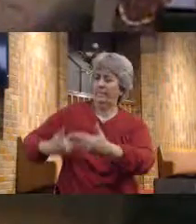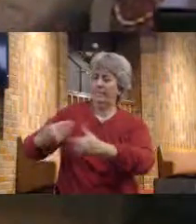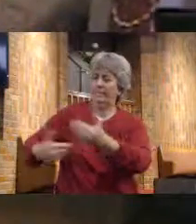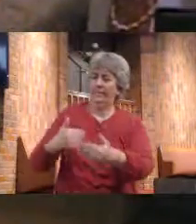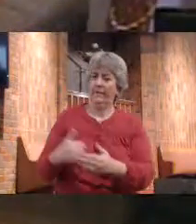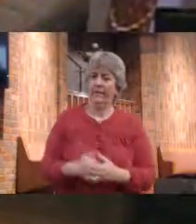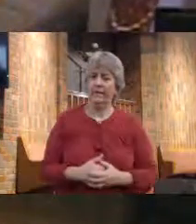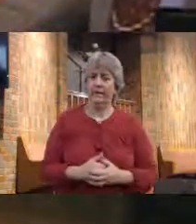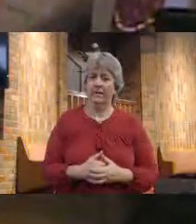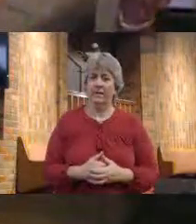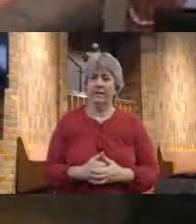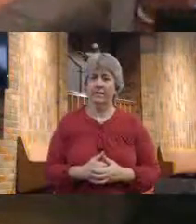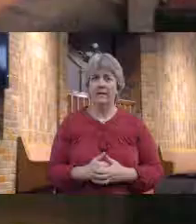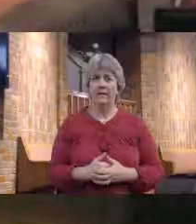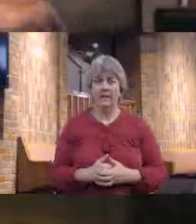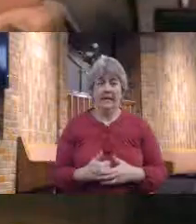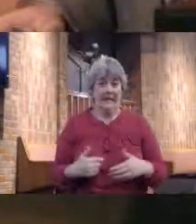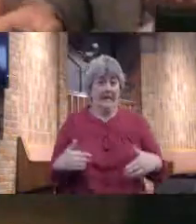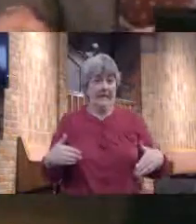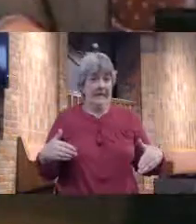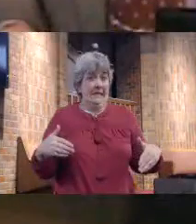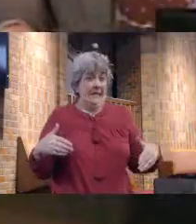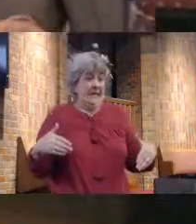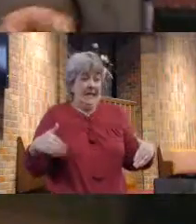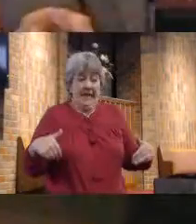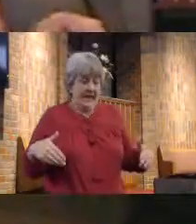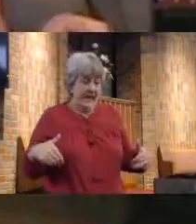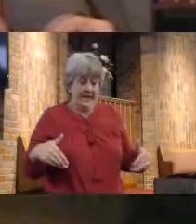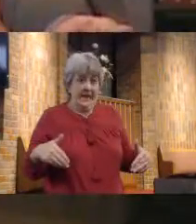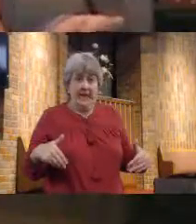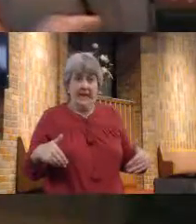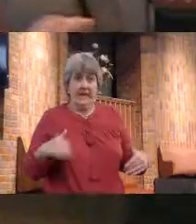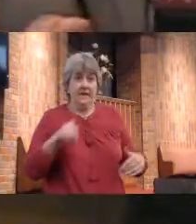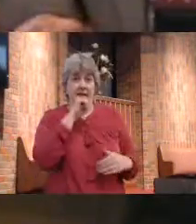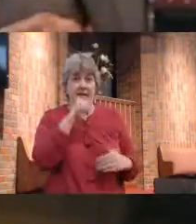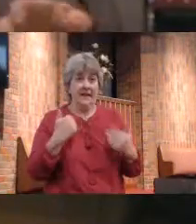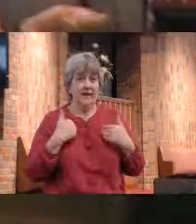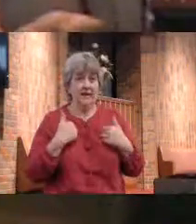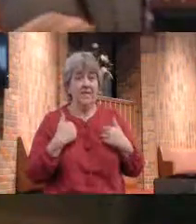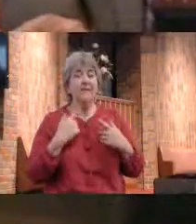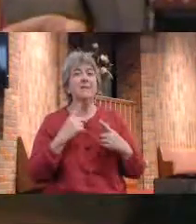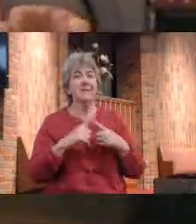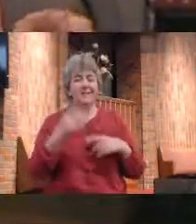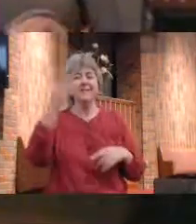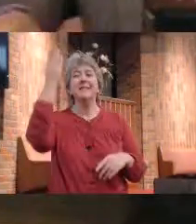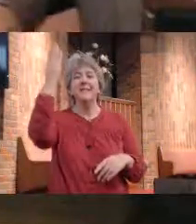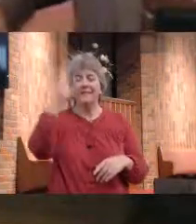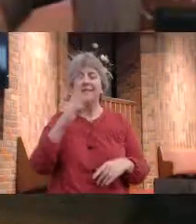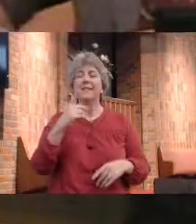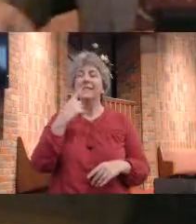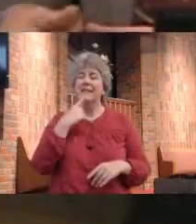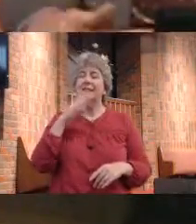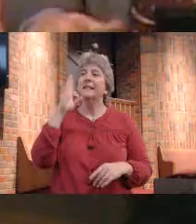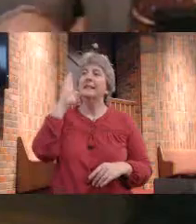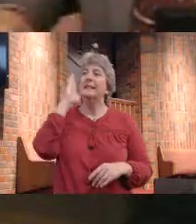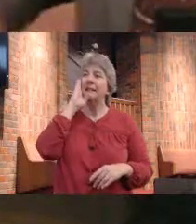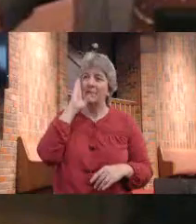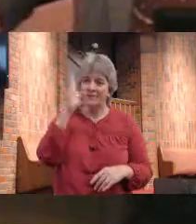None of them had been yet. They didn't exist at that time, but God said they would be.